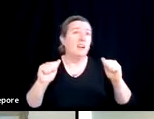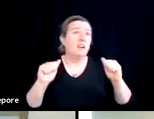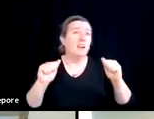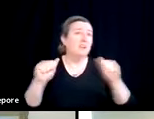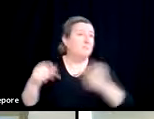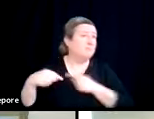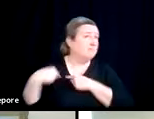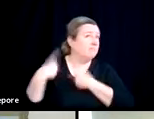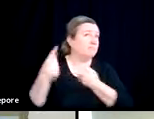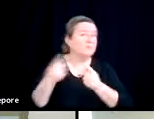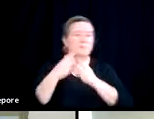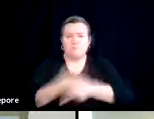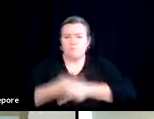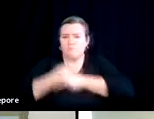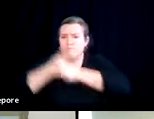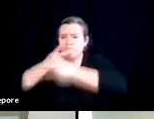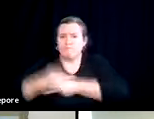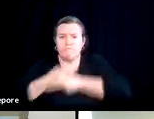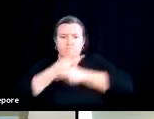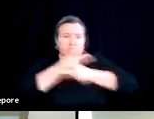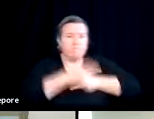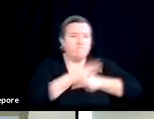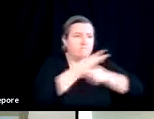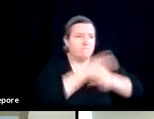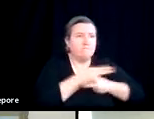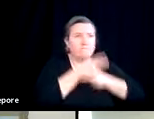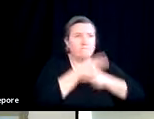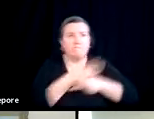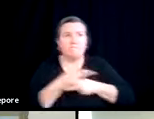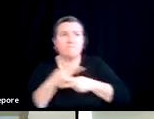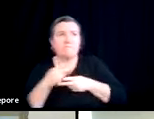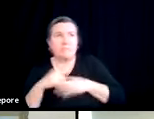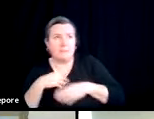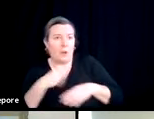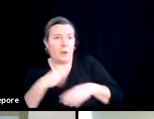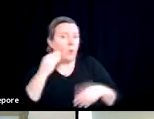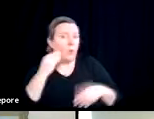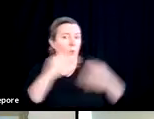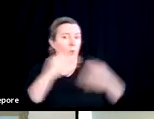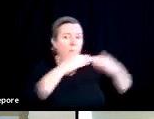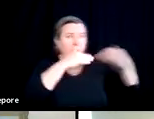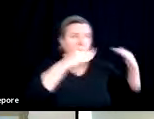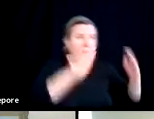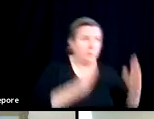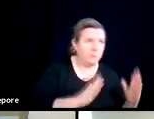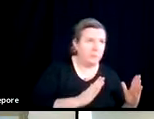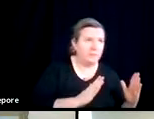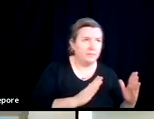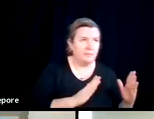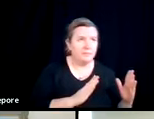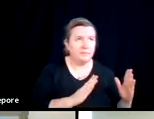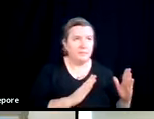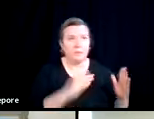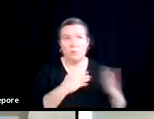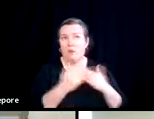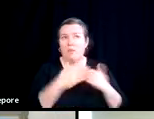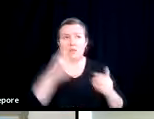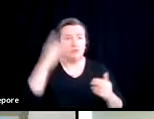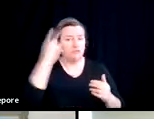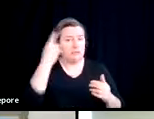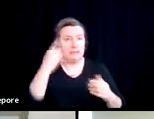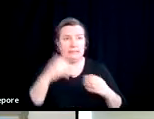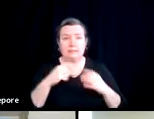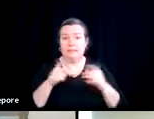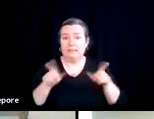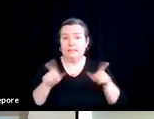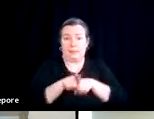even in our home, particularly when, for whatever reason, we're in the same room, and that's invariably a